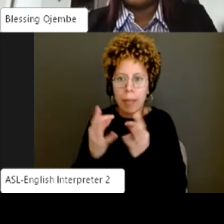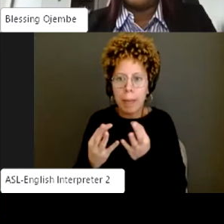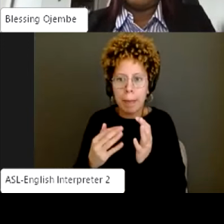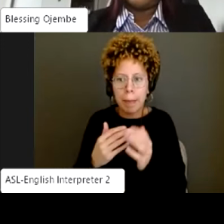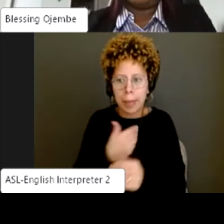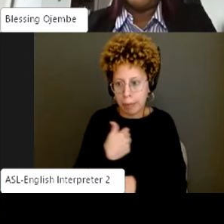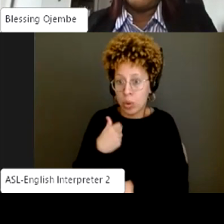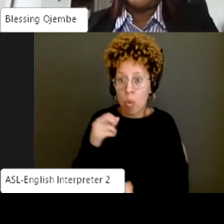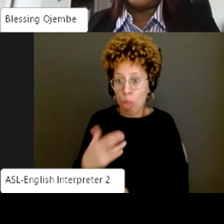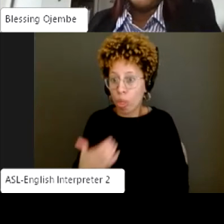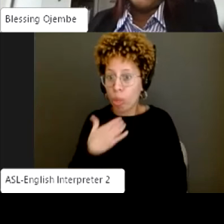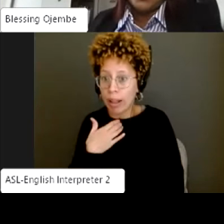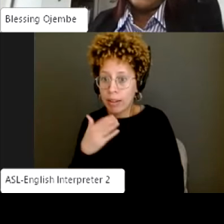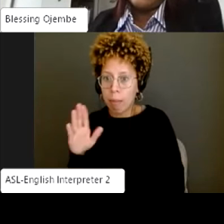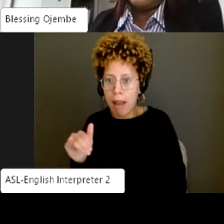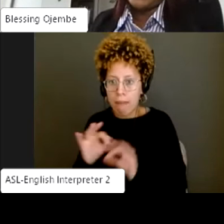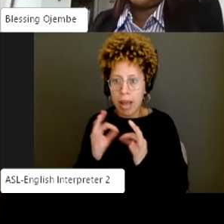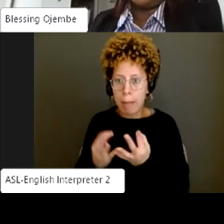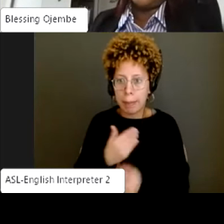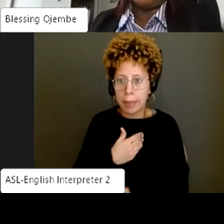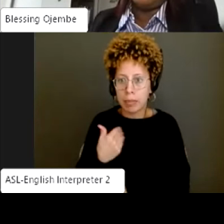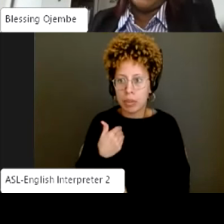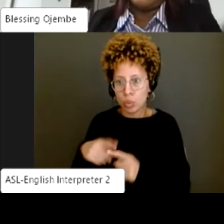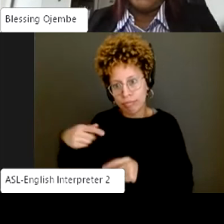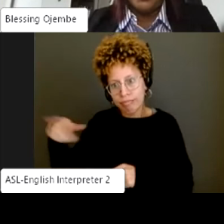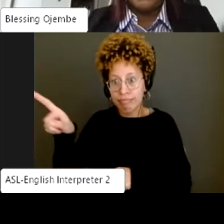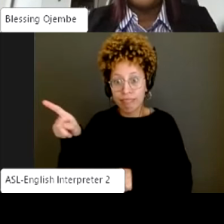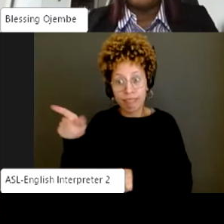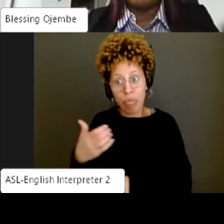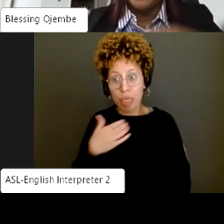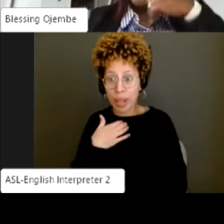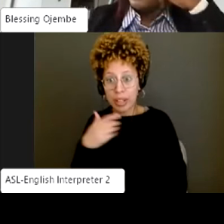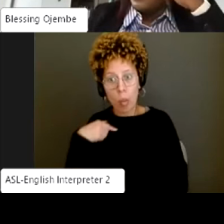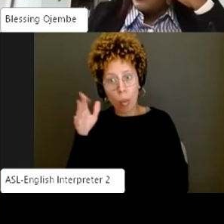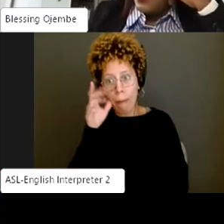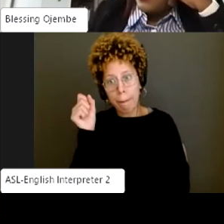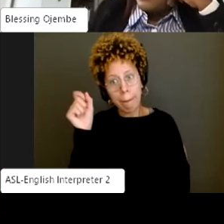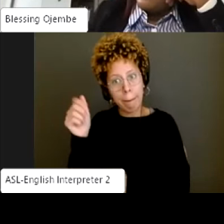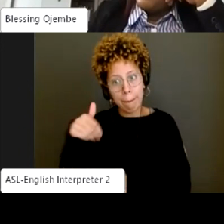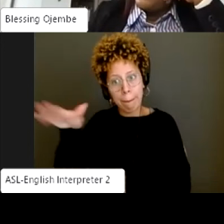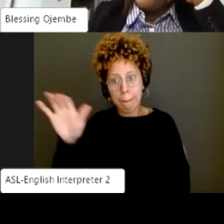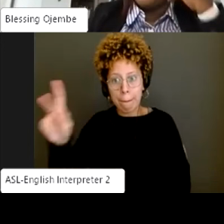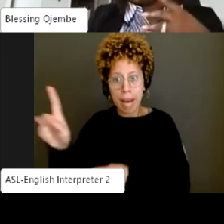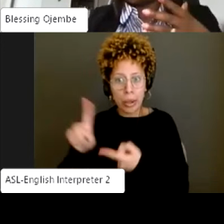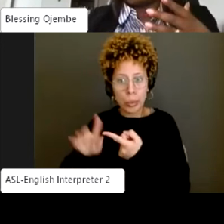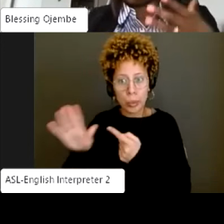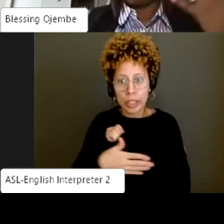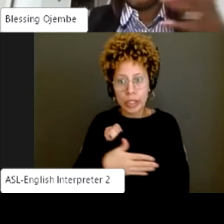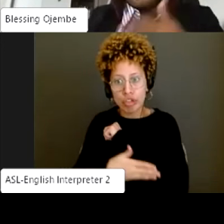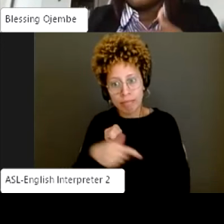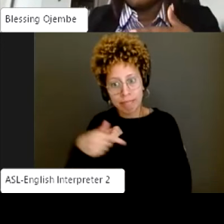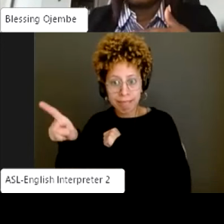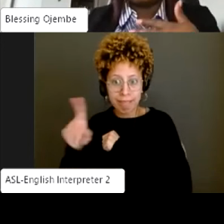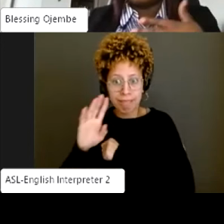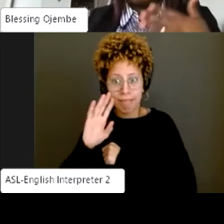also threatened by their family members to send them back to their country of birth. And most times